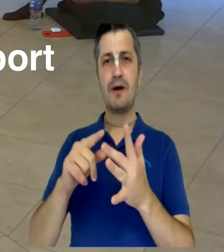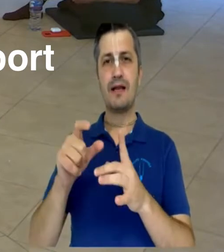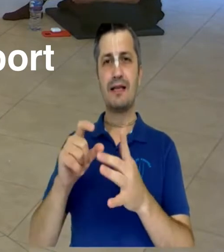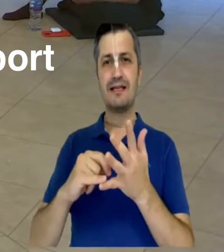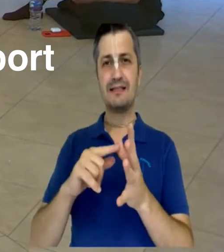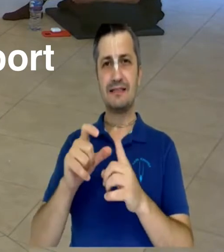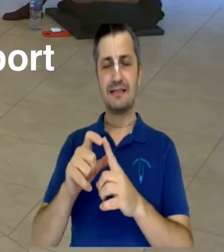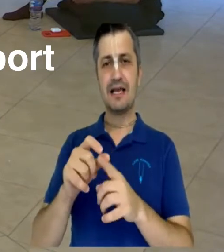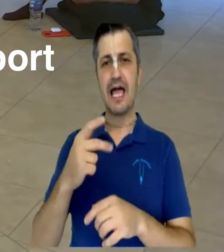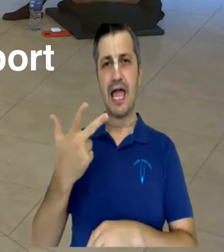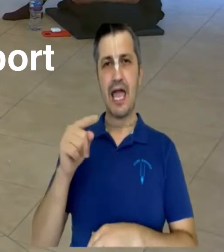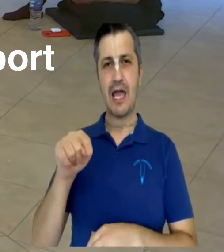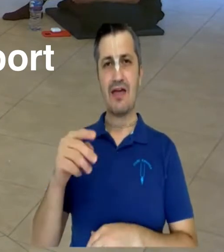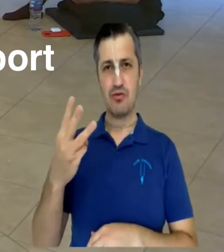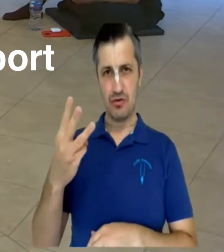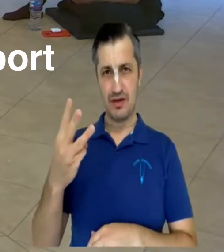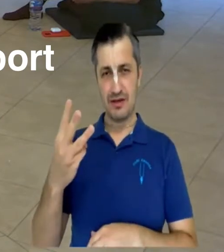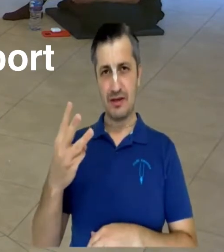charirat samutaya